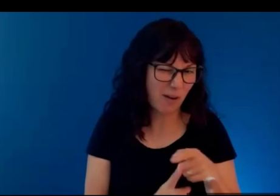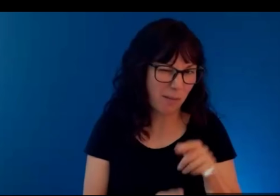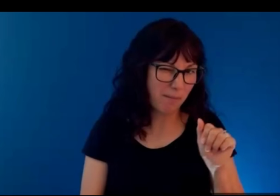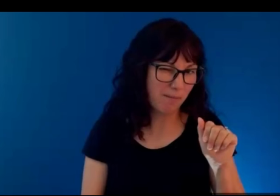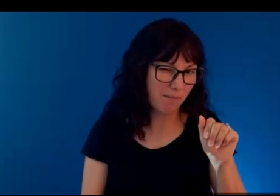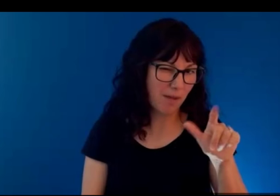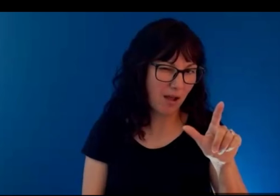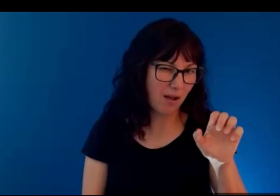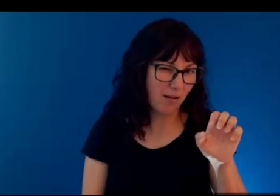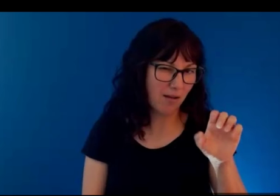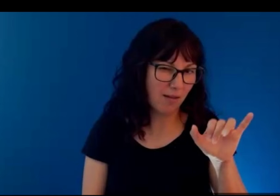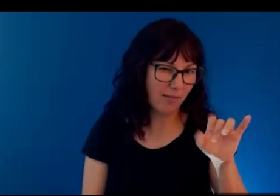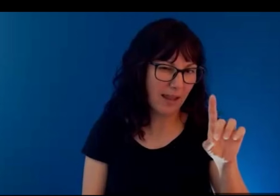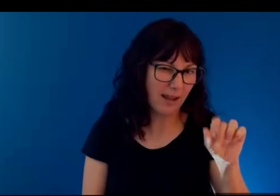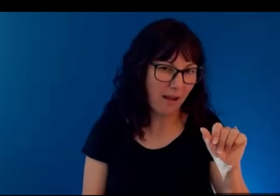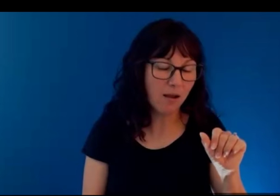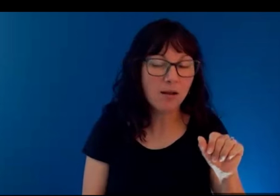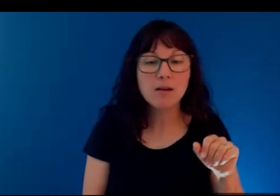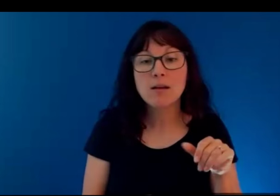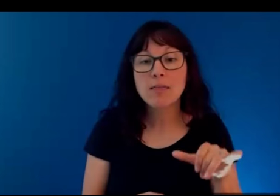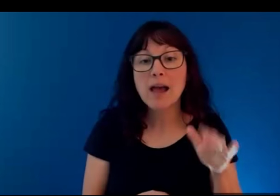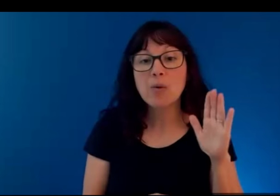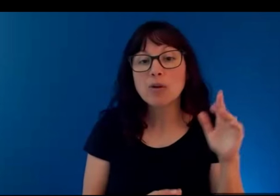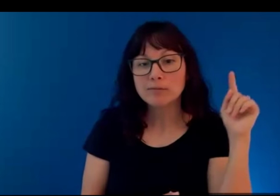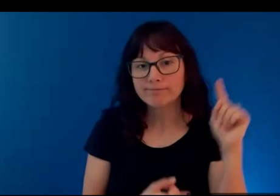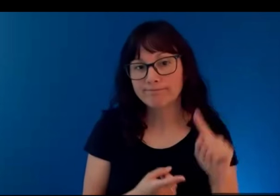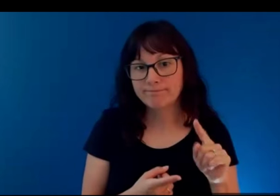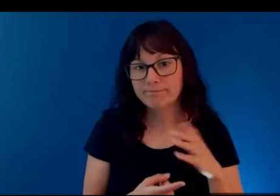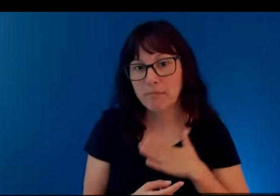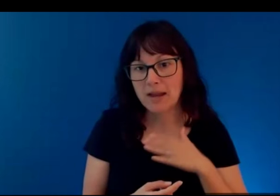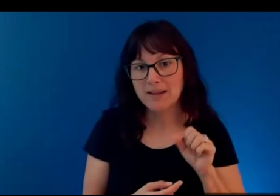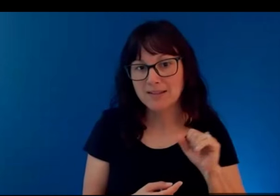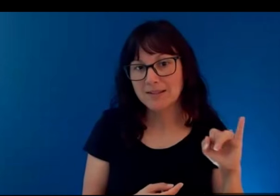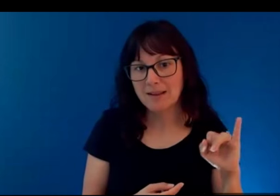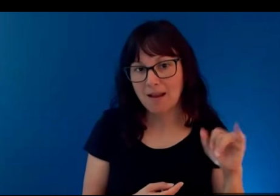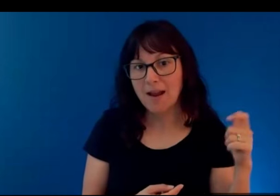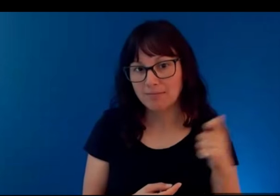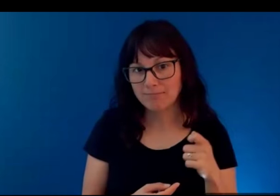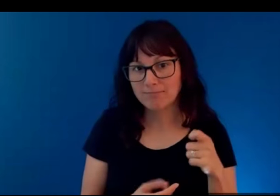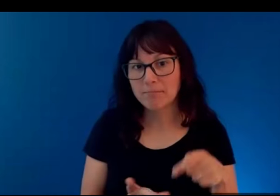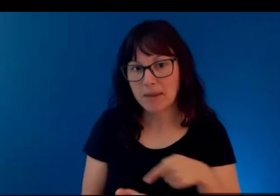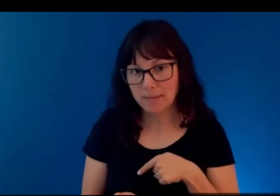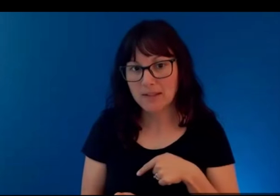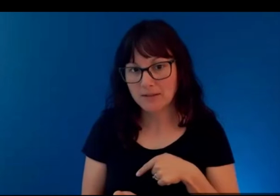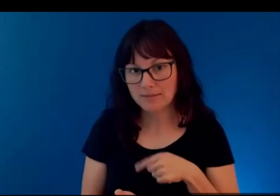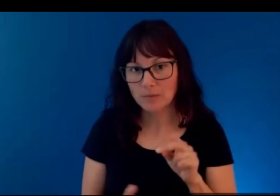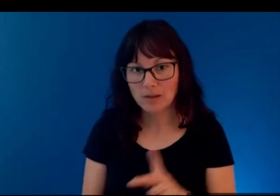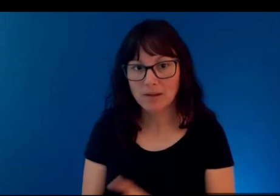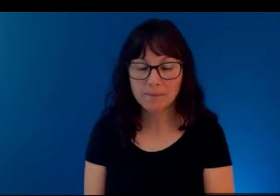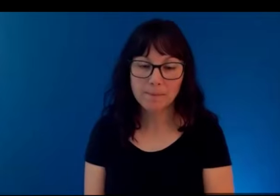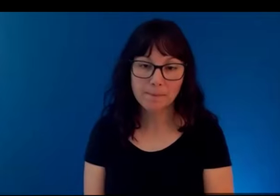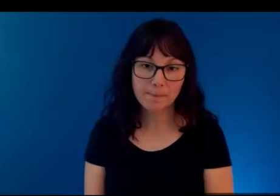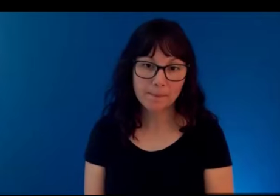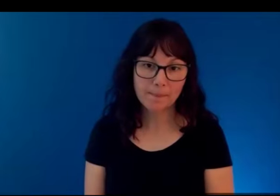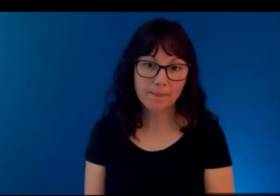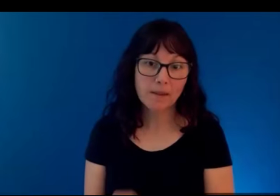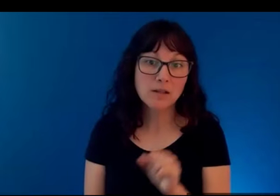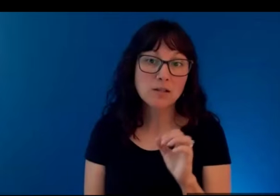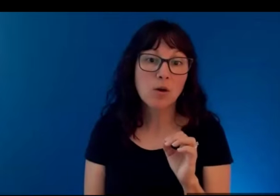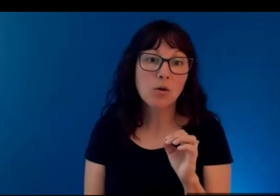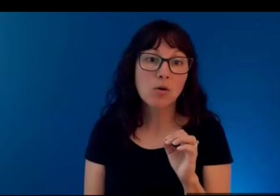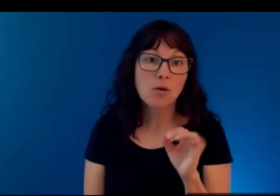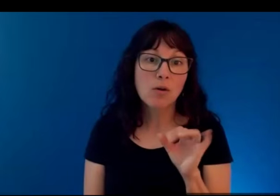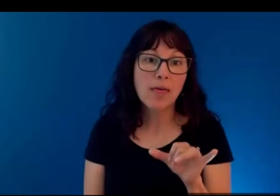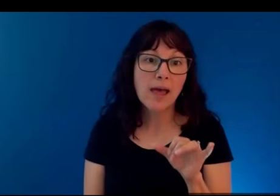you, and it's going to reduce the amount of my SSI payment. Okay? So the